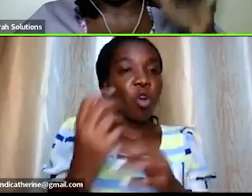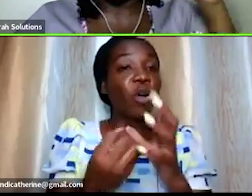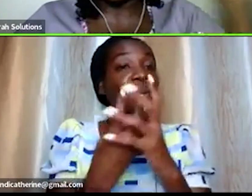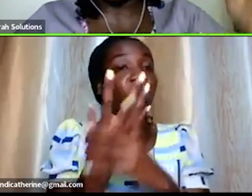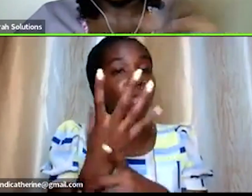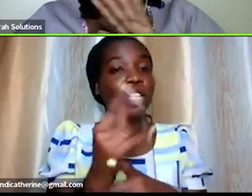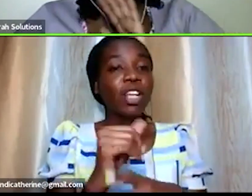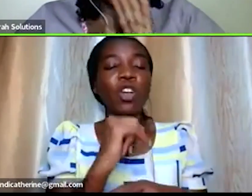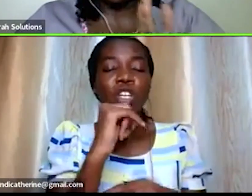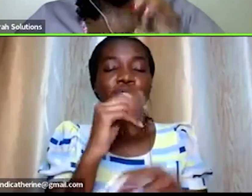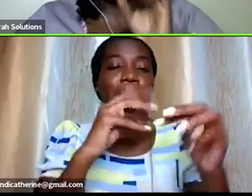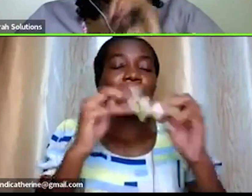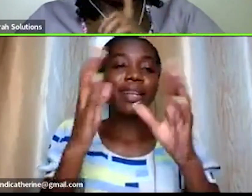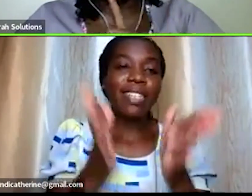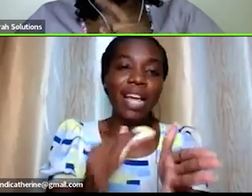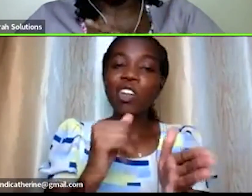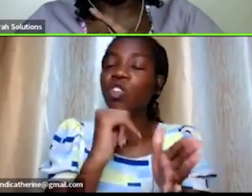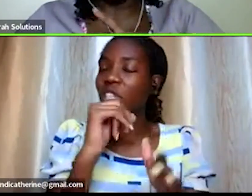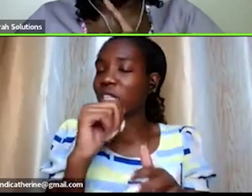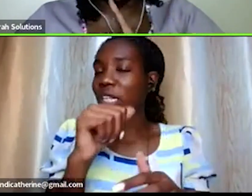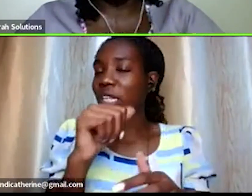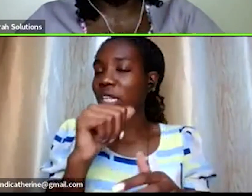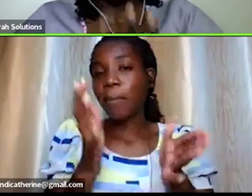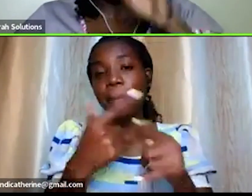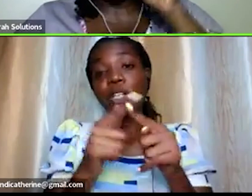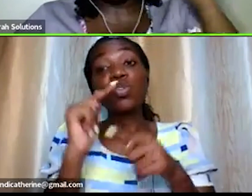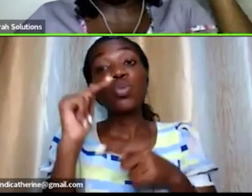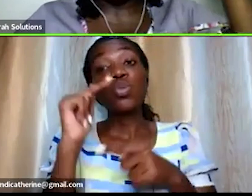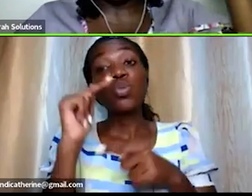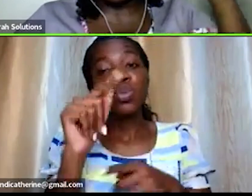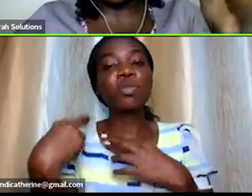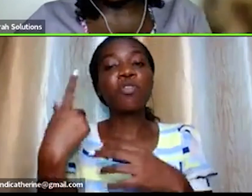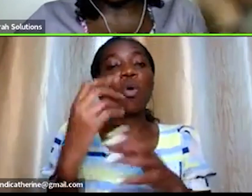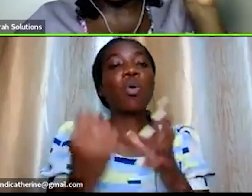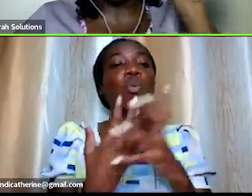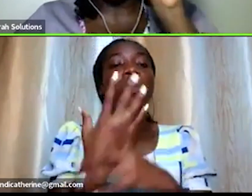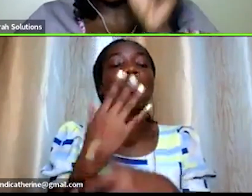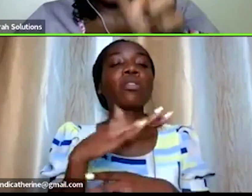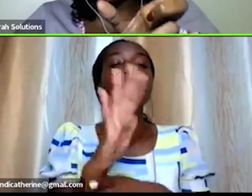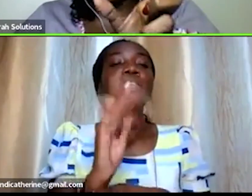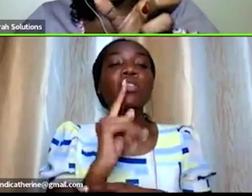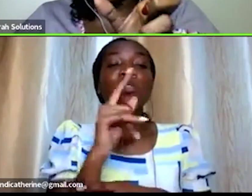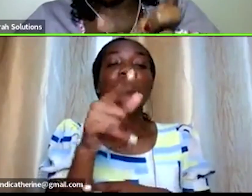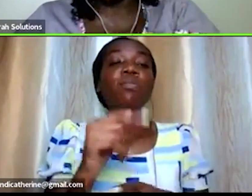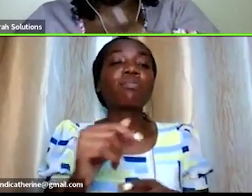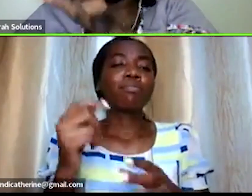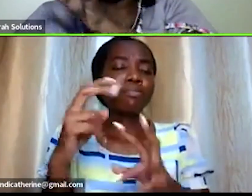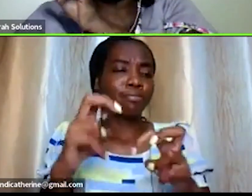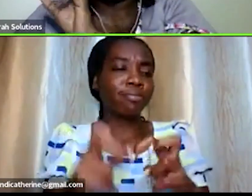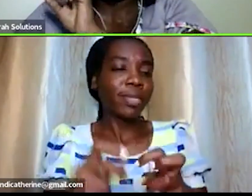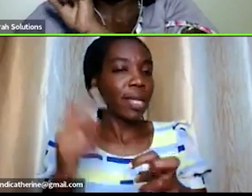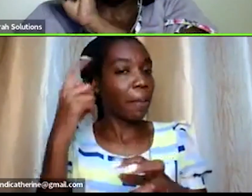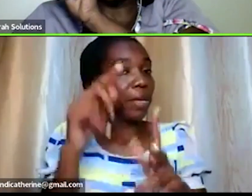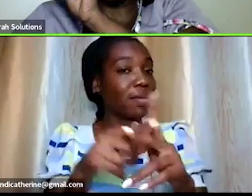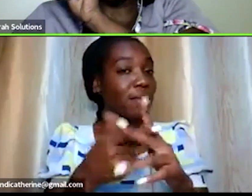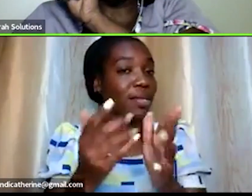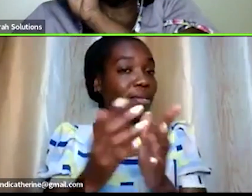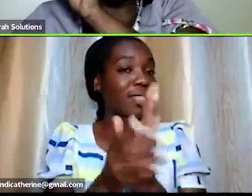your manager. No, you are responsible for your growth. So you check out your mindset, check out your skill set, and